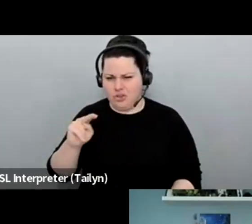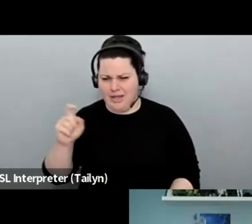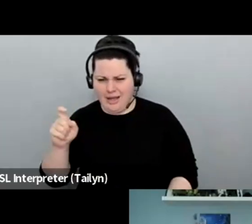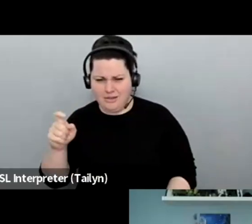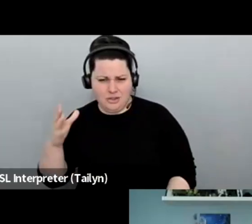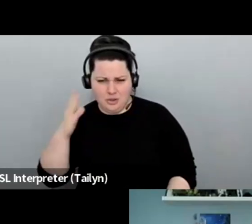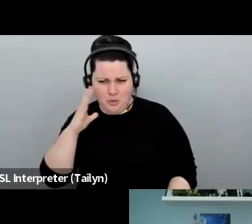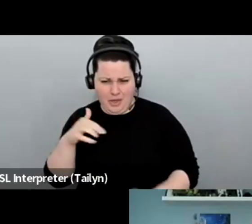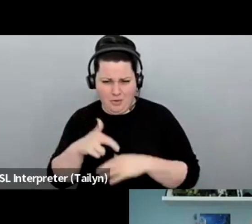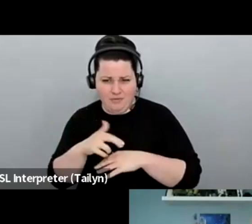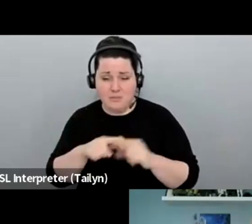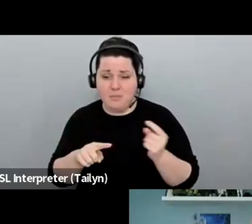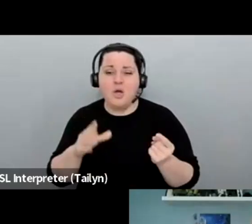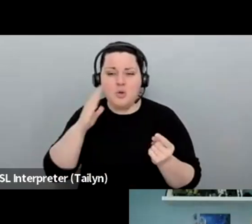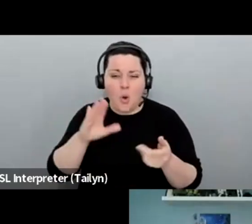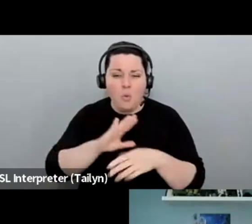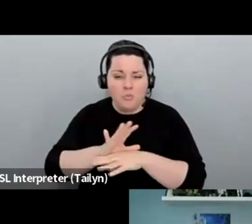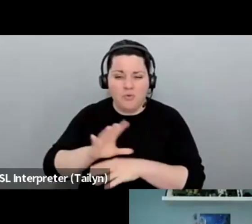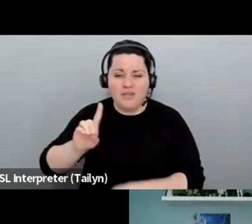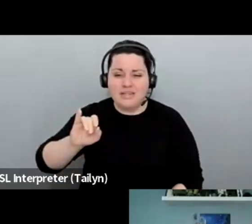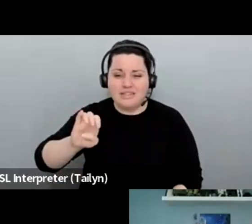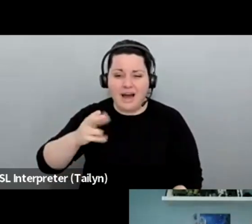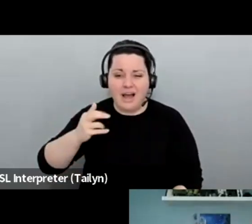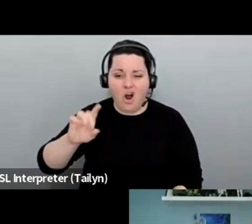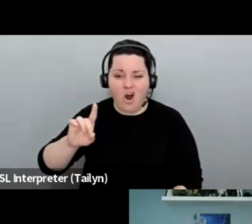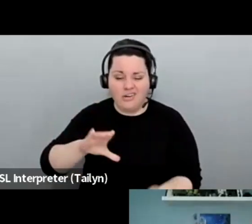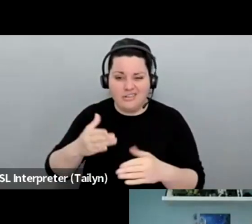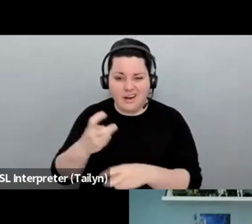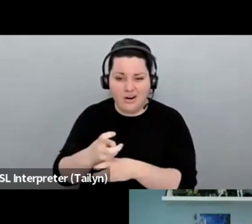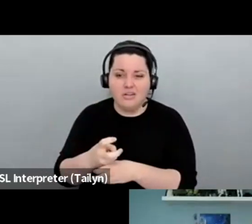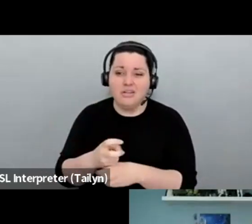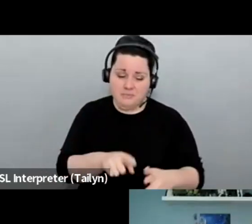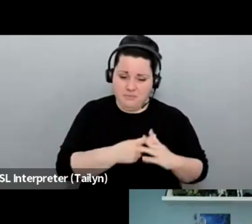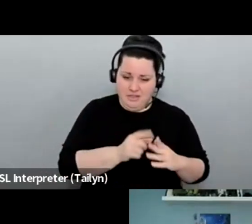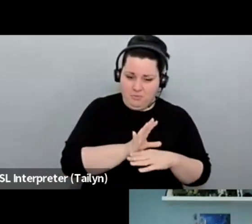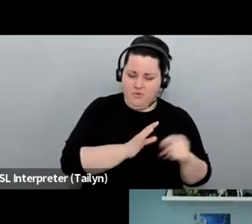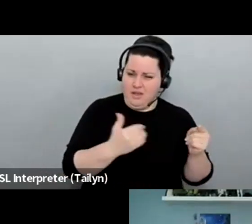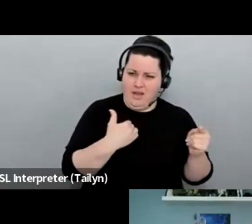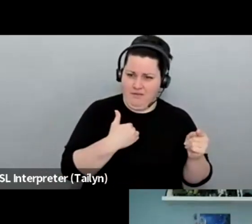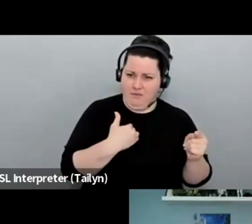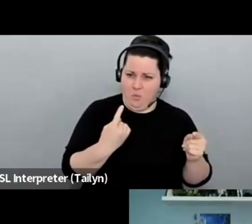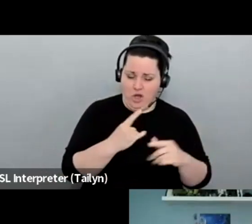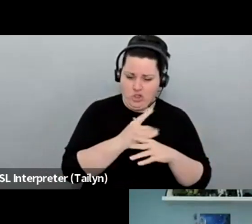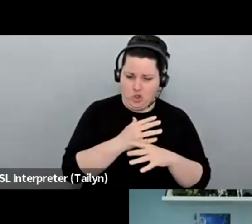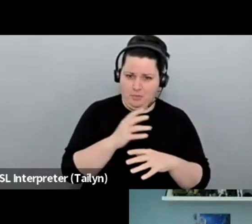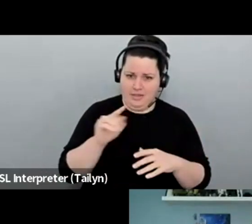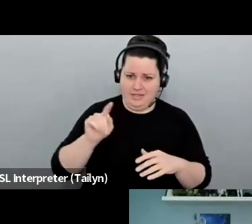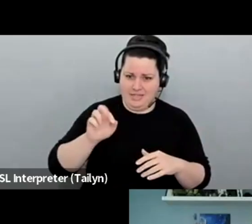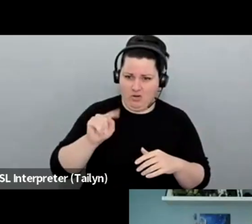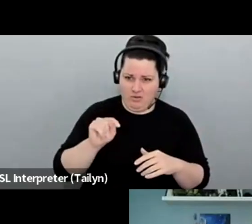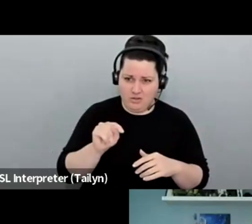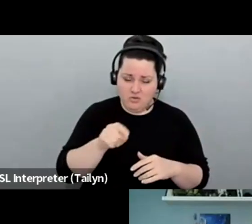anybody's going to know this reference. In Die Hard, the movie, at the beginning of the movie, you have like one of the German terrorists who's